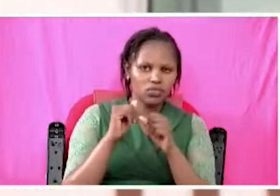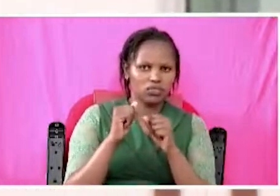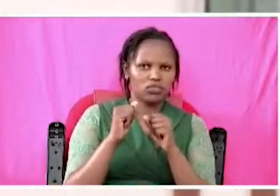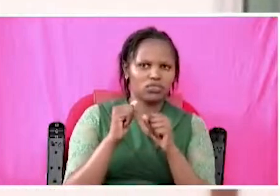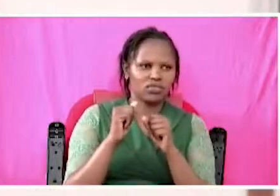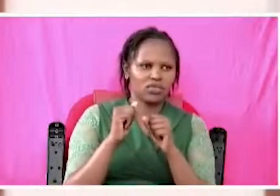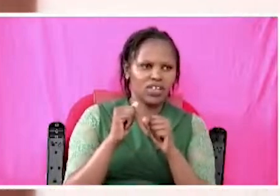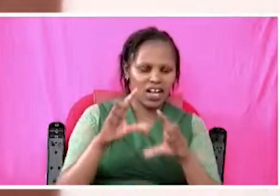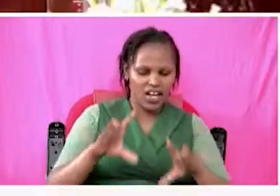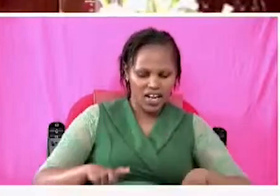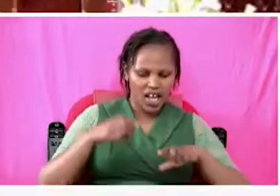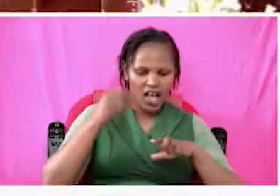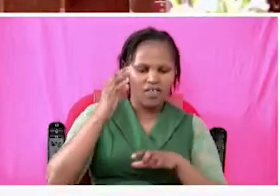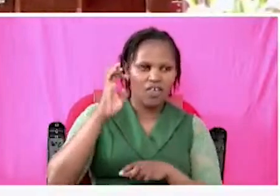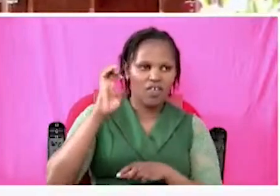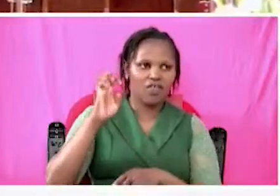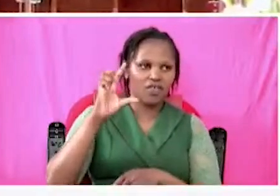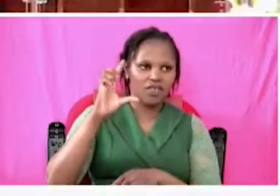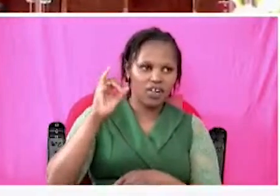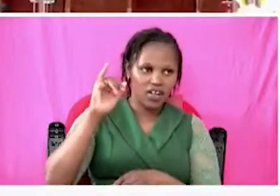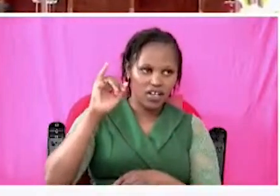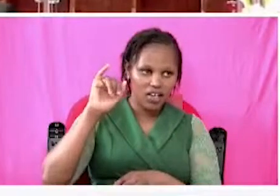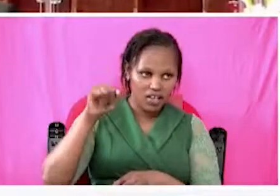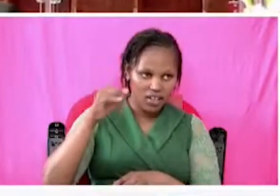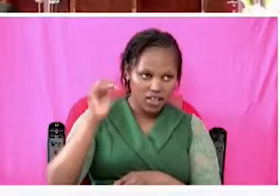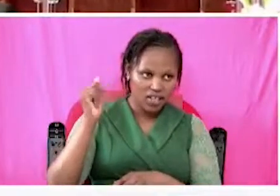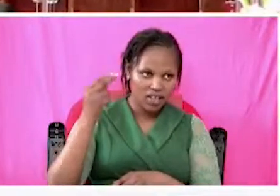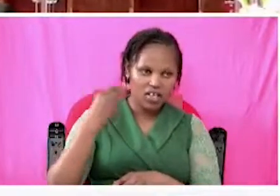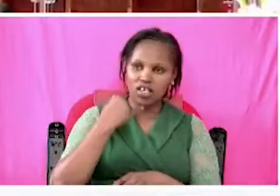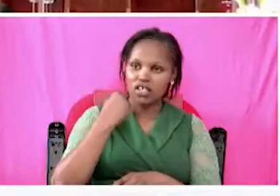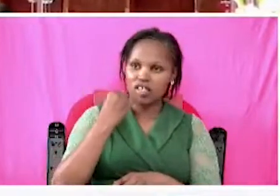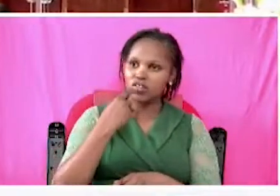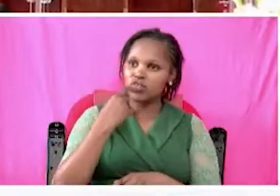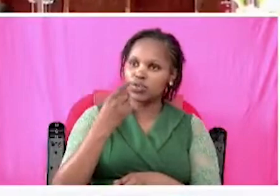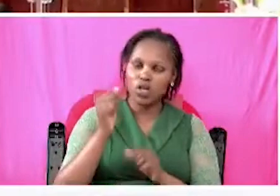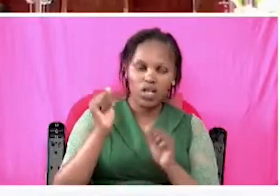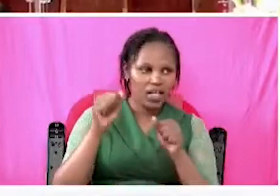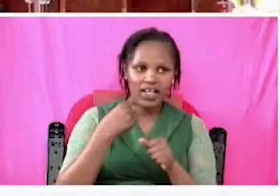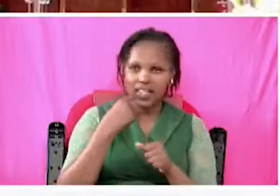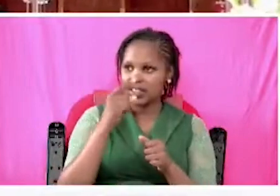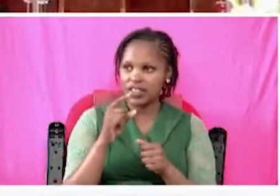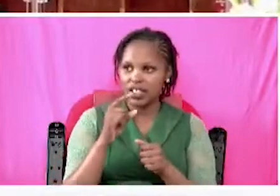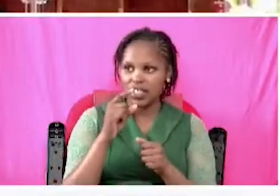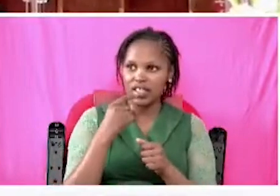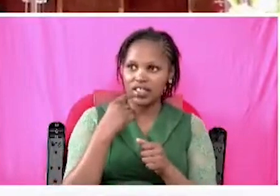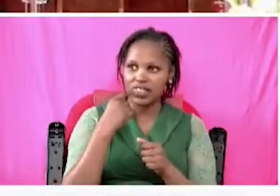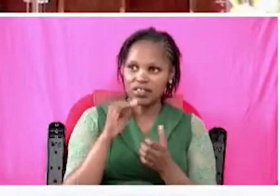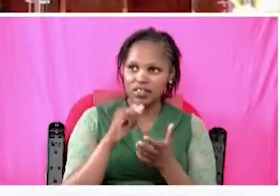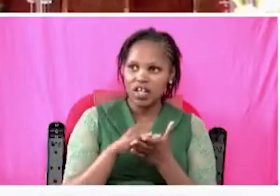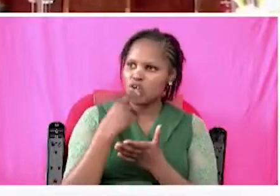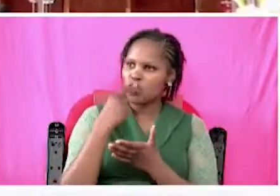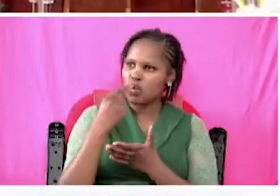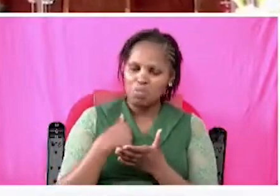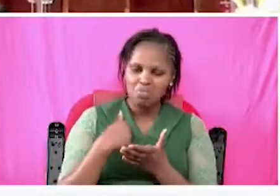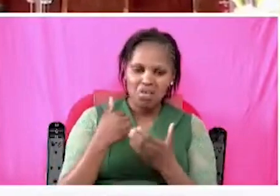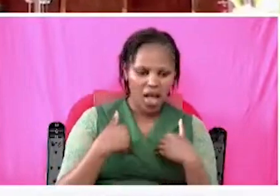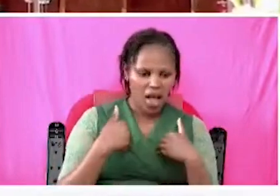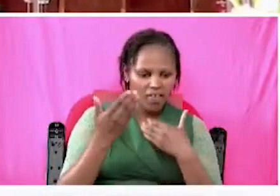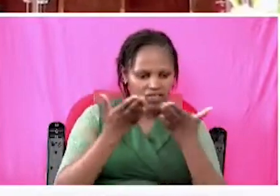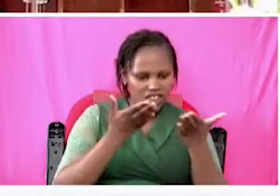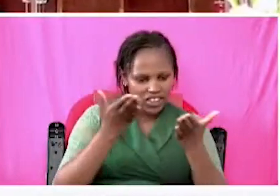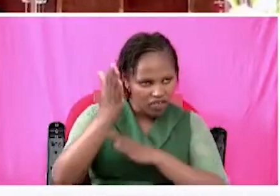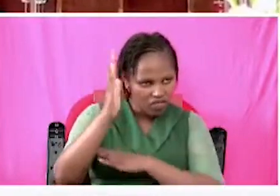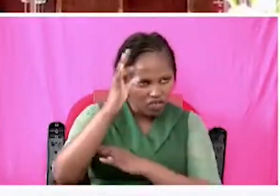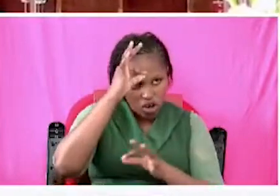Elijah, is surely, and I can identify with this, you can say, surely, I have served God faithfully.